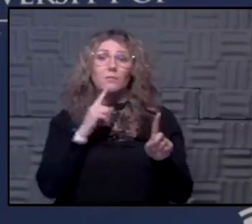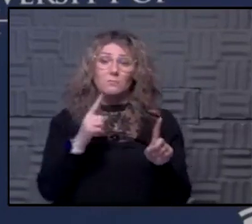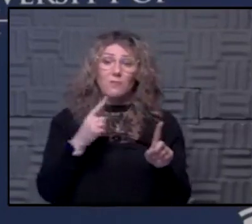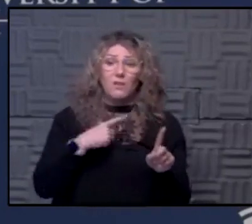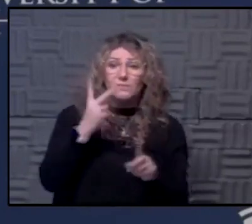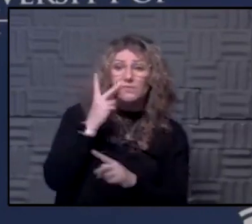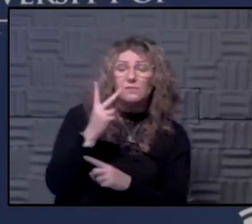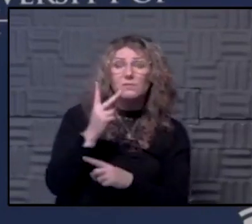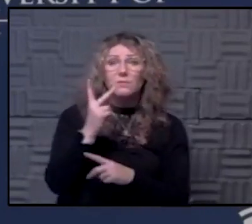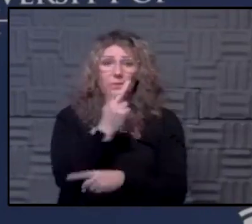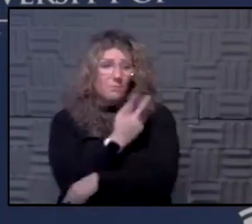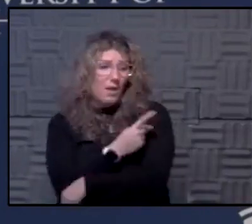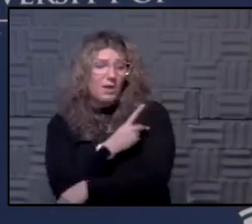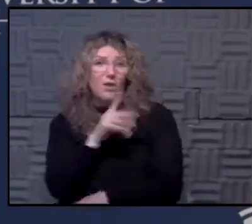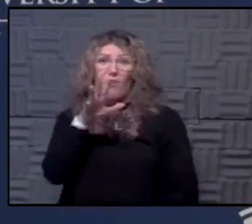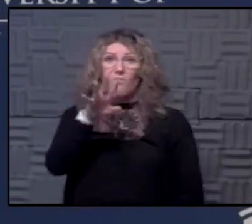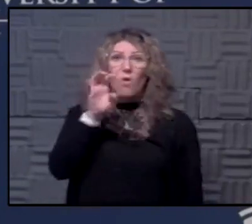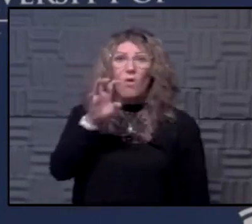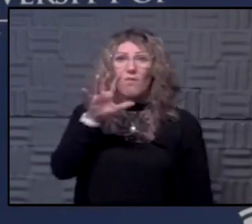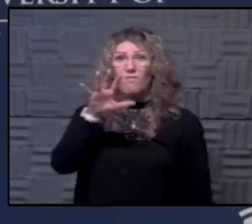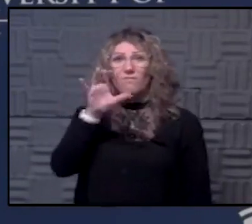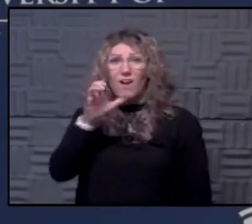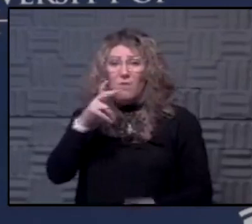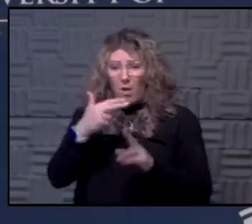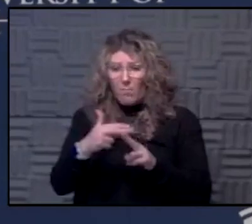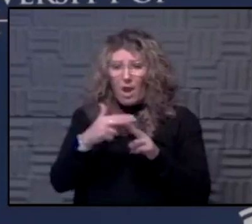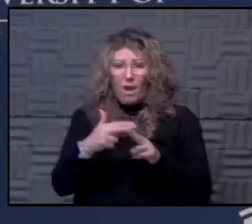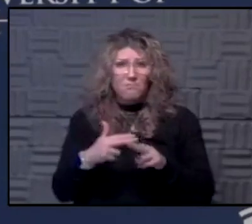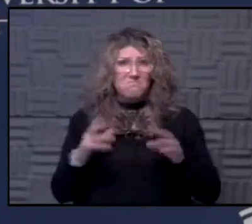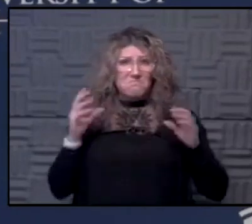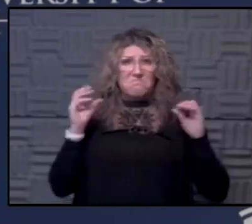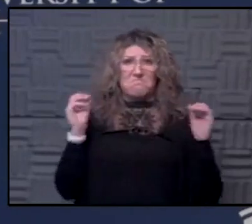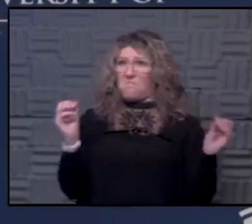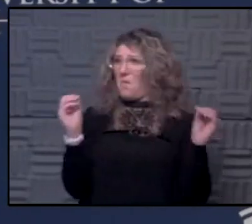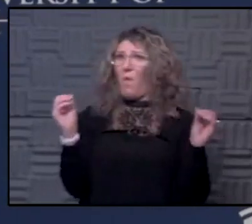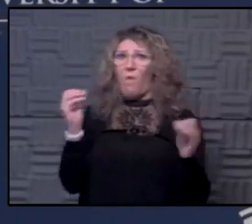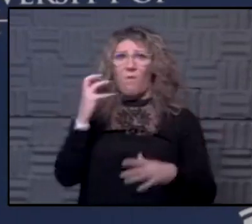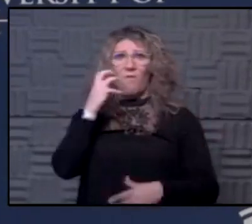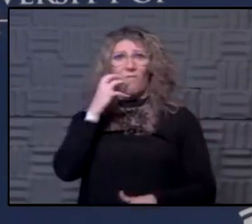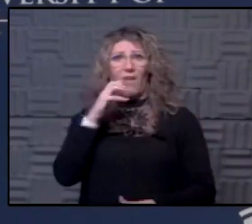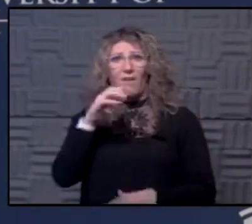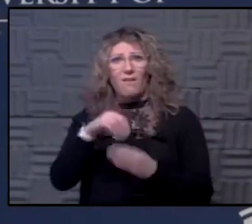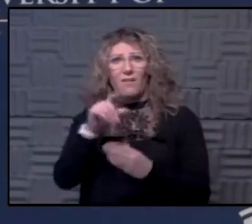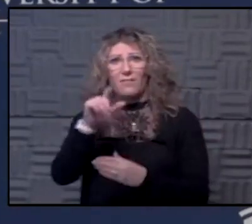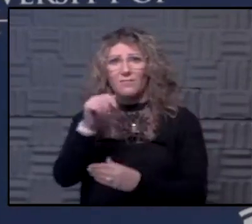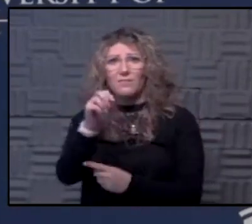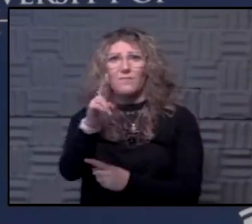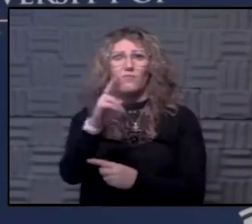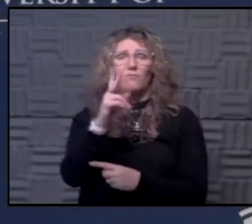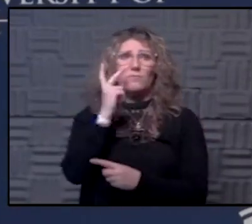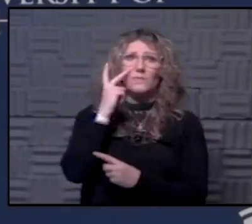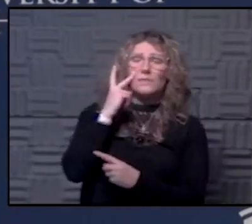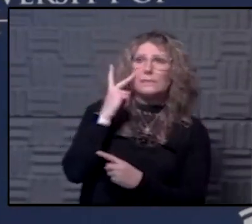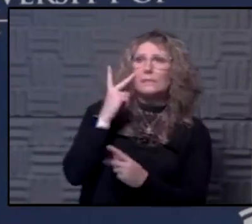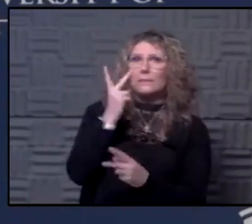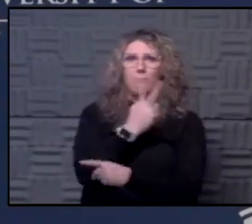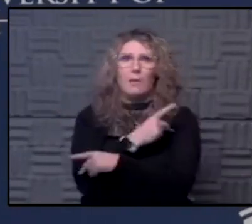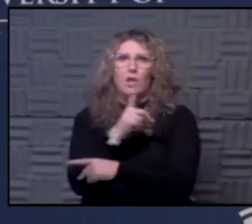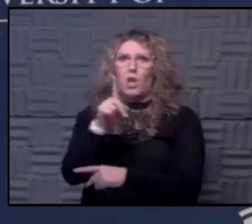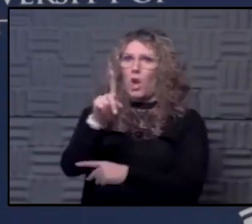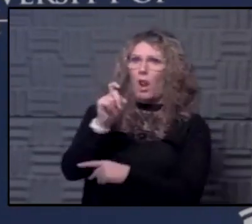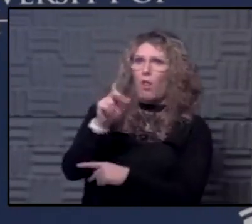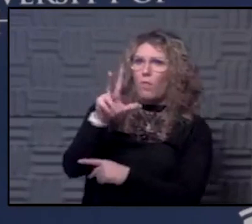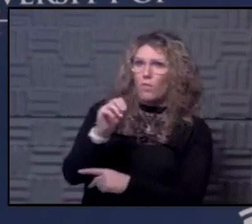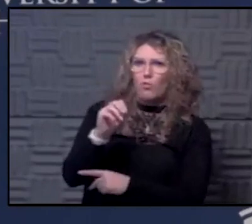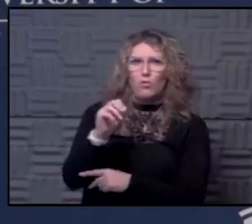seen patients who are 400, 500 pounds and have not a spot of fat in their liver. And I've seen patients who are 130 pounds and have severe fatty